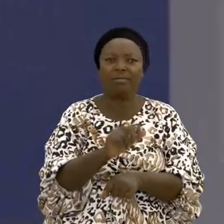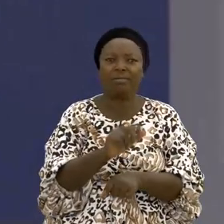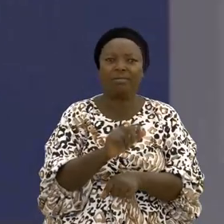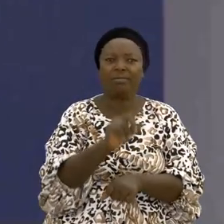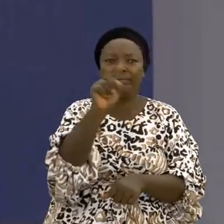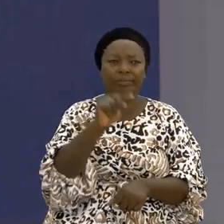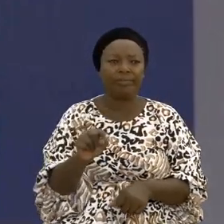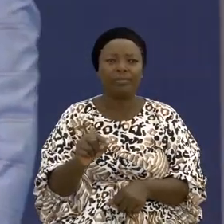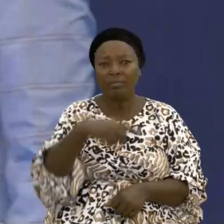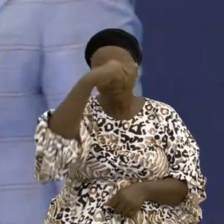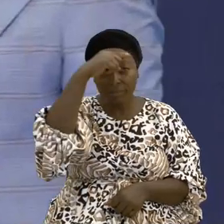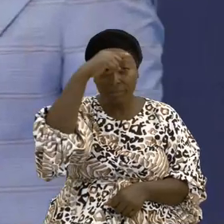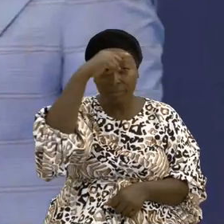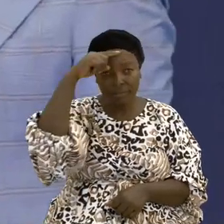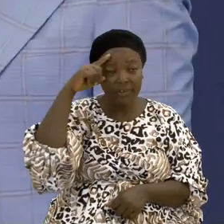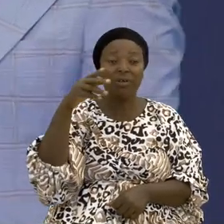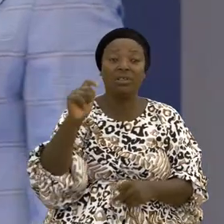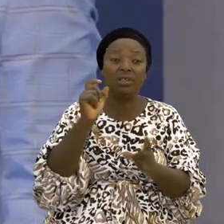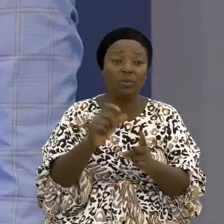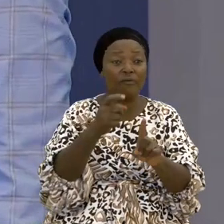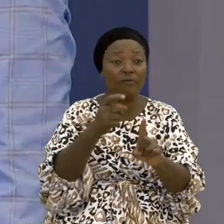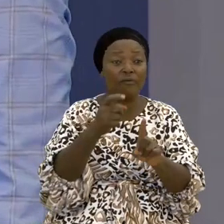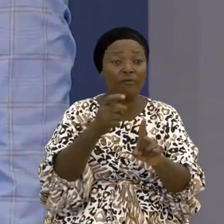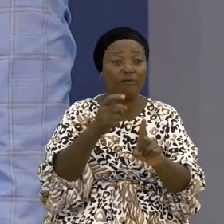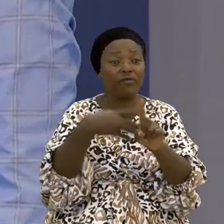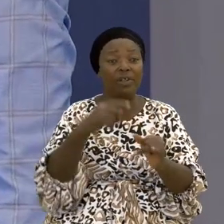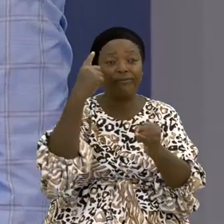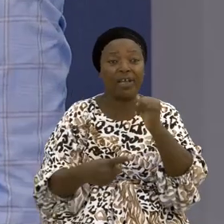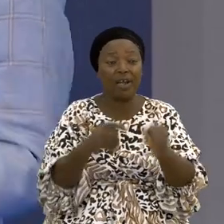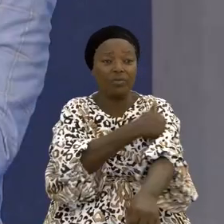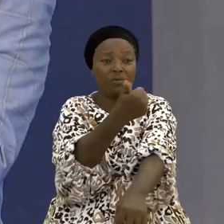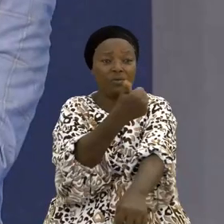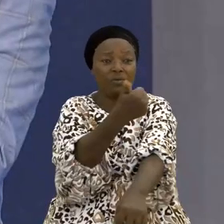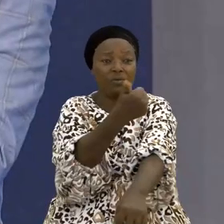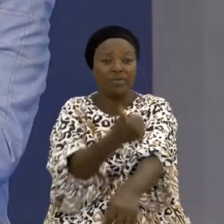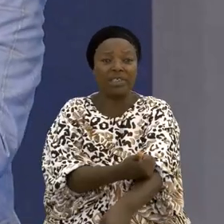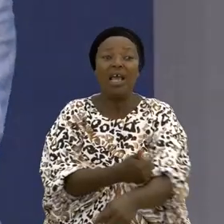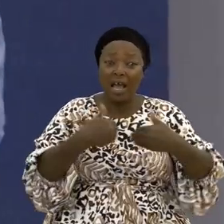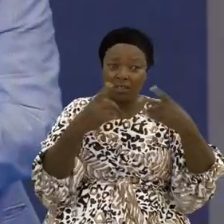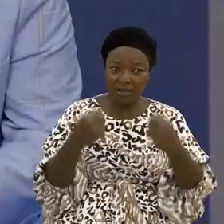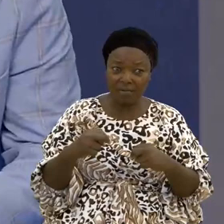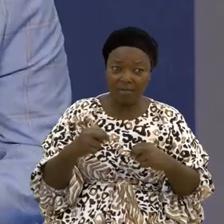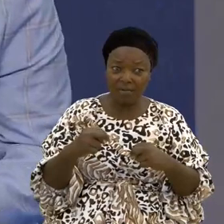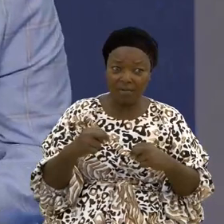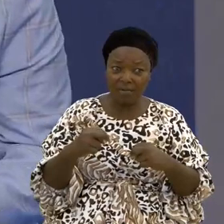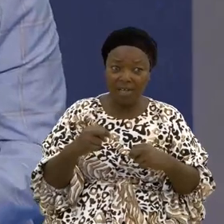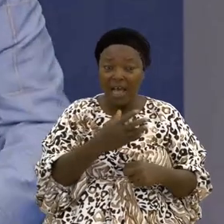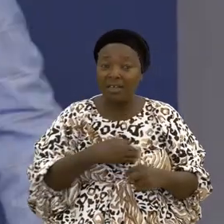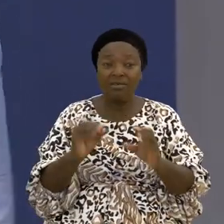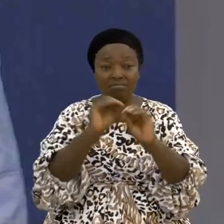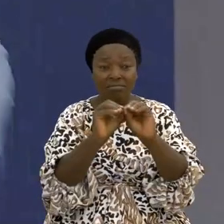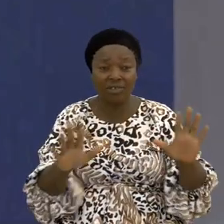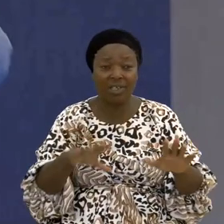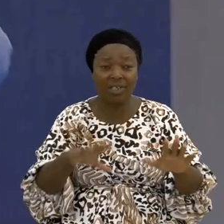therefore, because the word from the final authority has come, and nothing